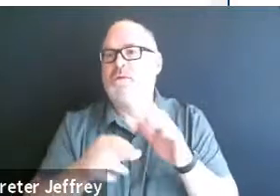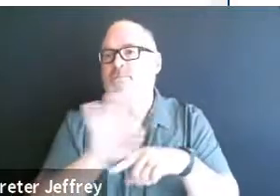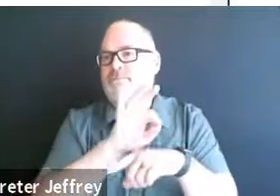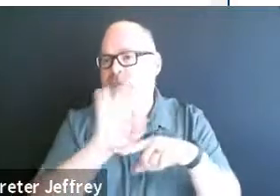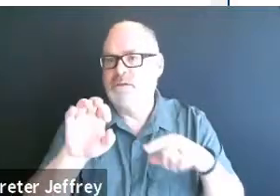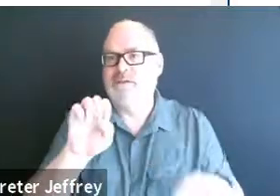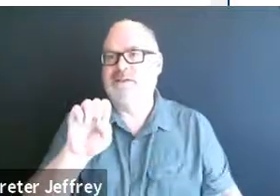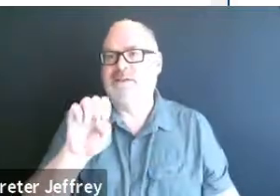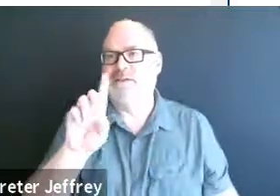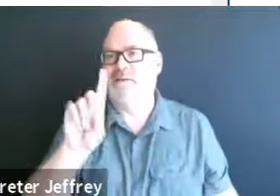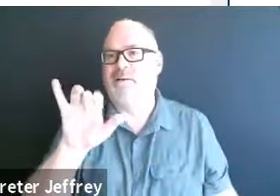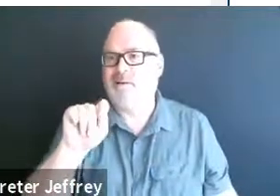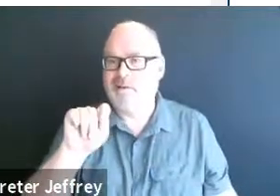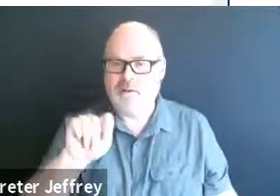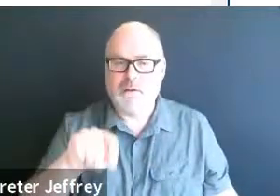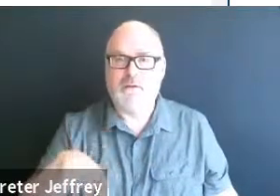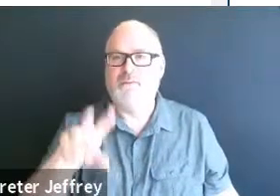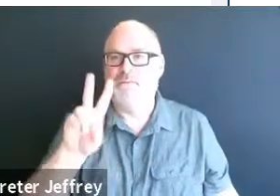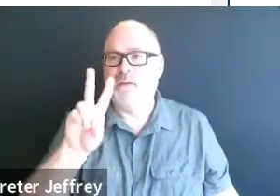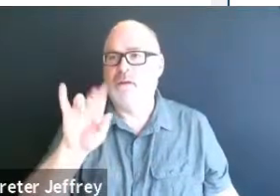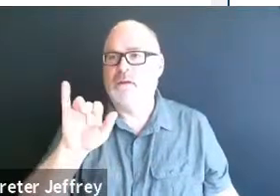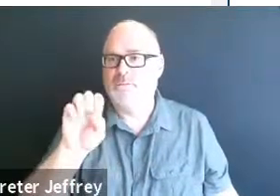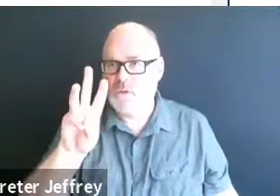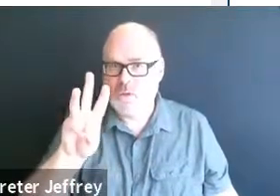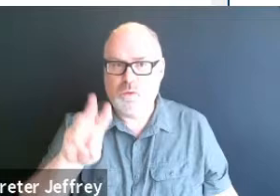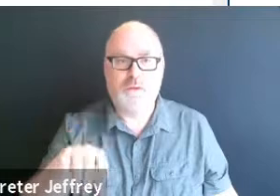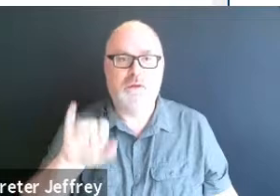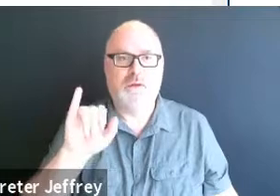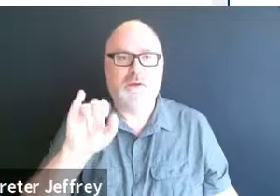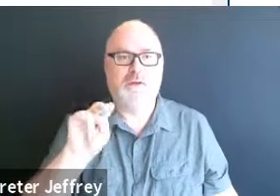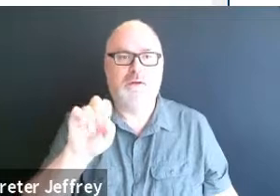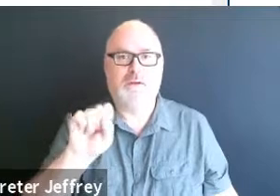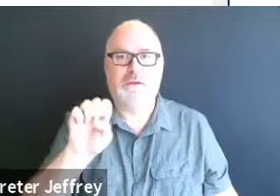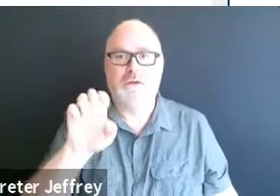edit, view, insert,